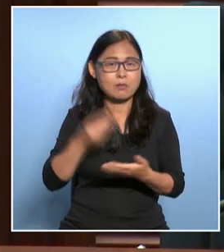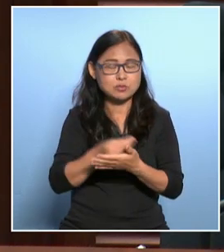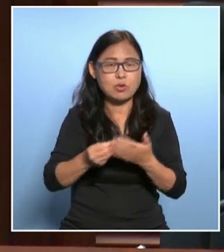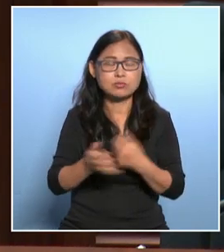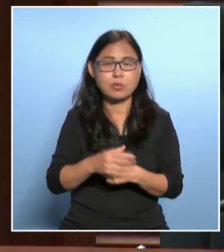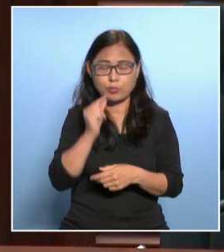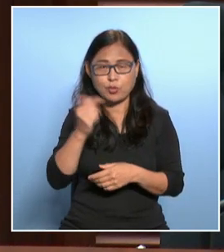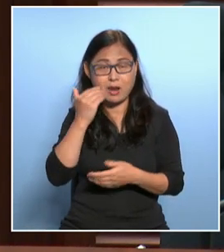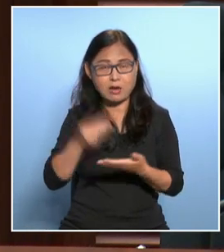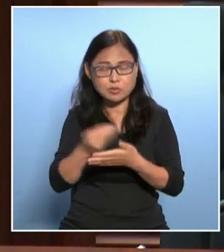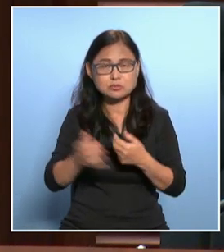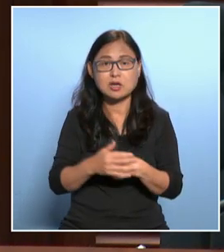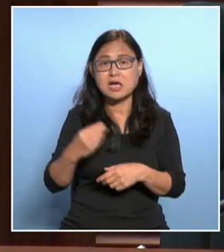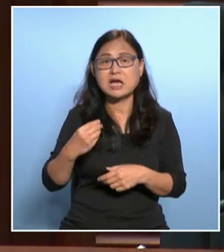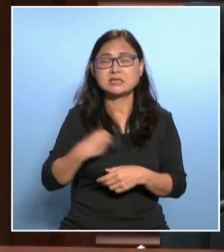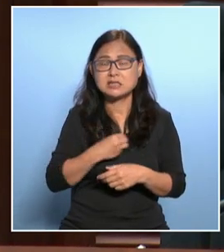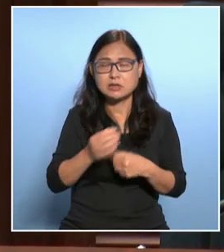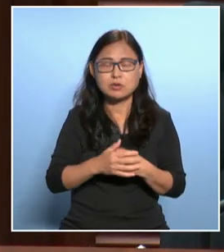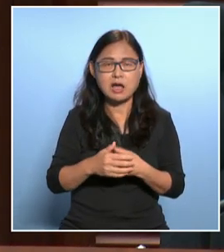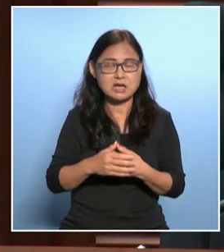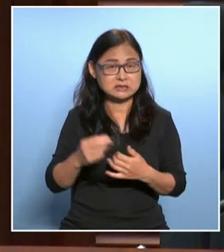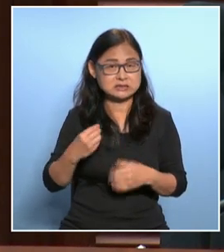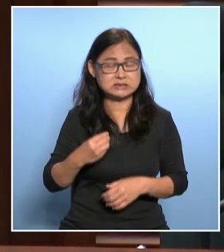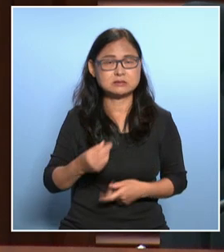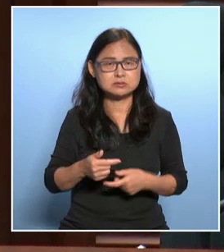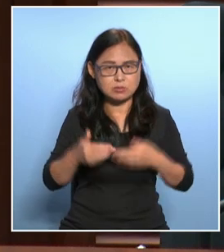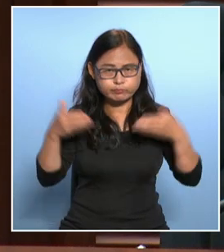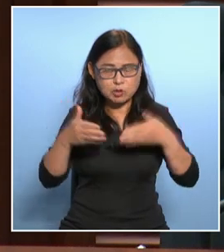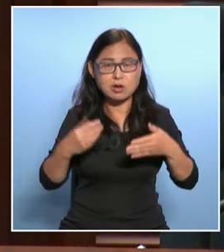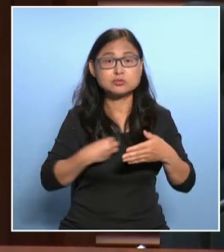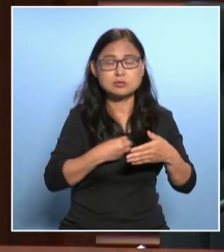blueprint was promulgated in December 2022.